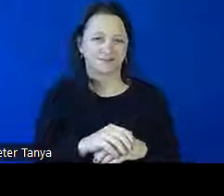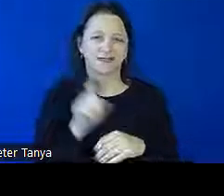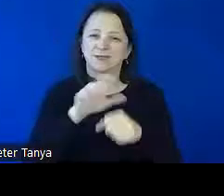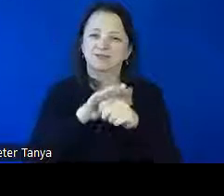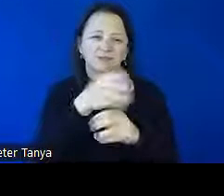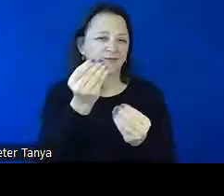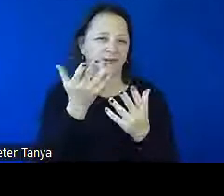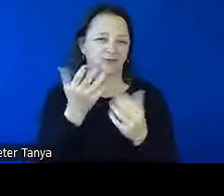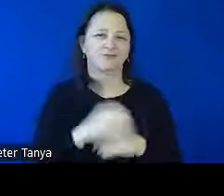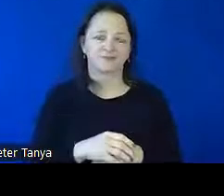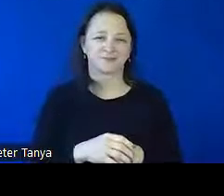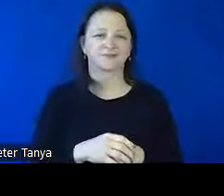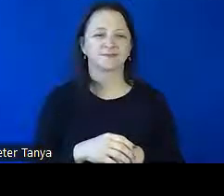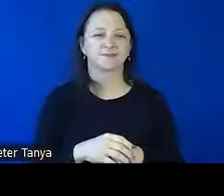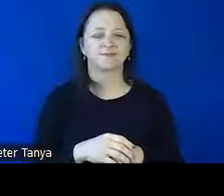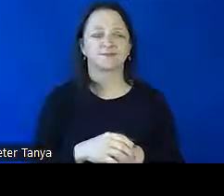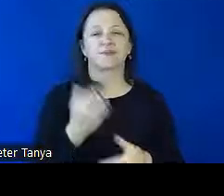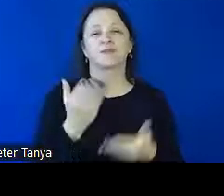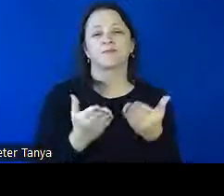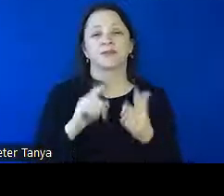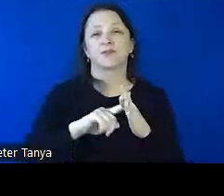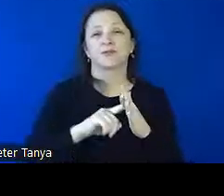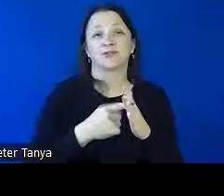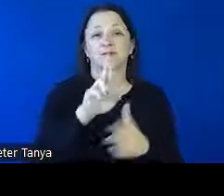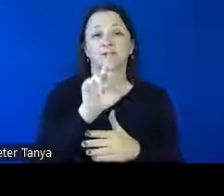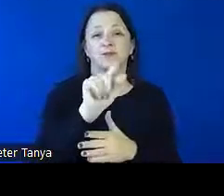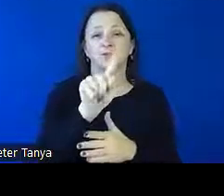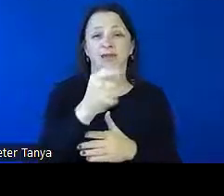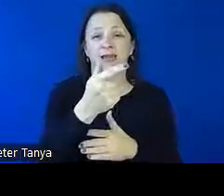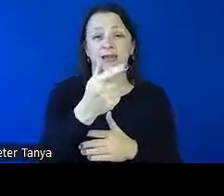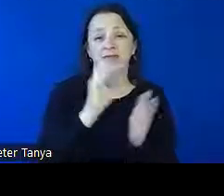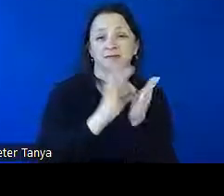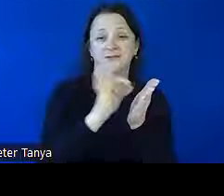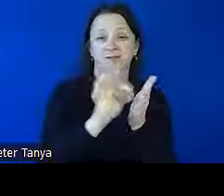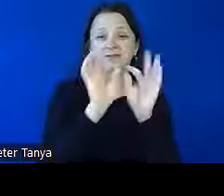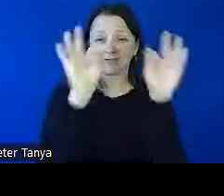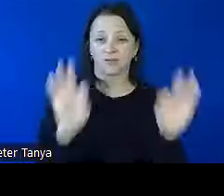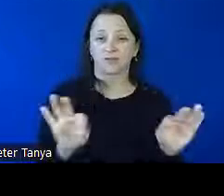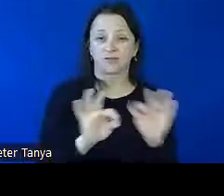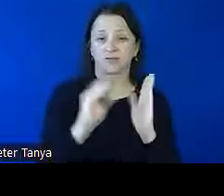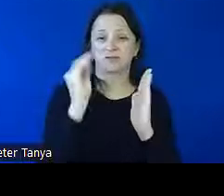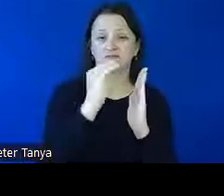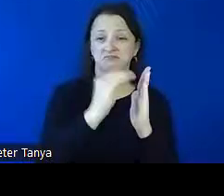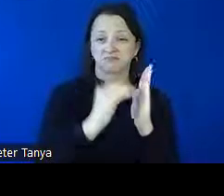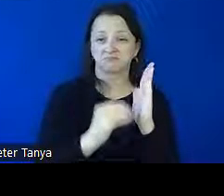in people. This might start off with using the rating forms and other kinds of